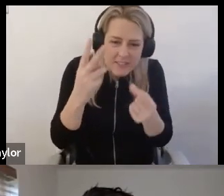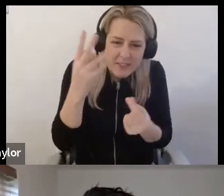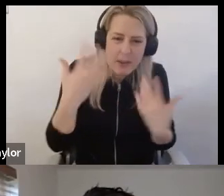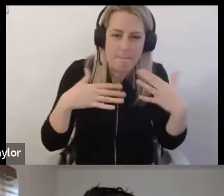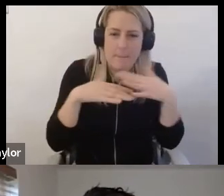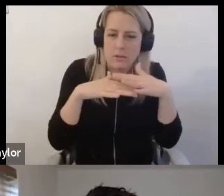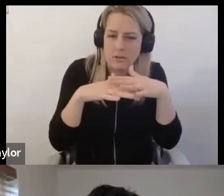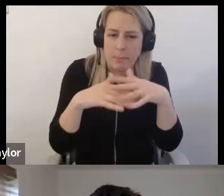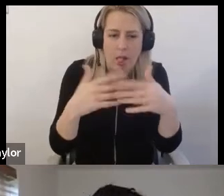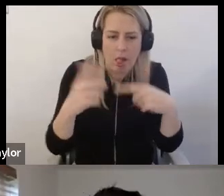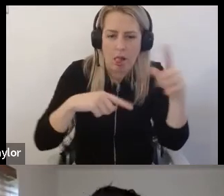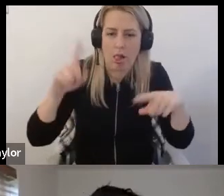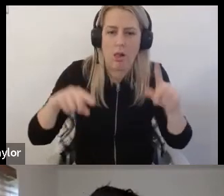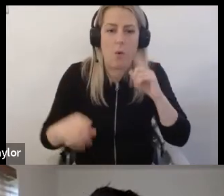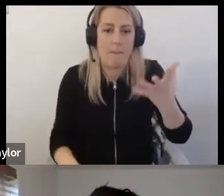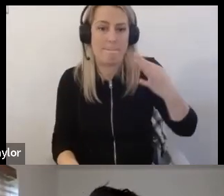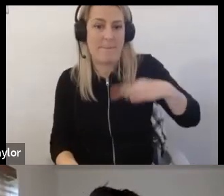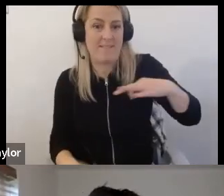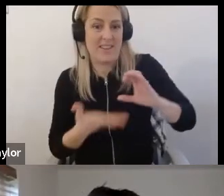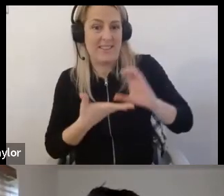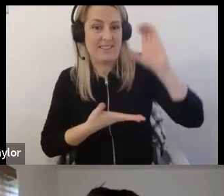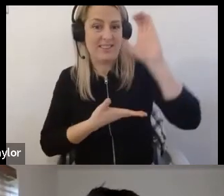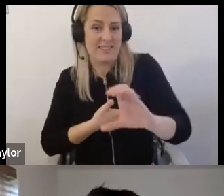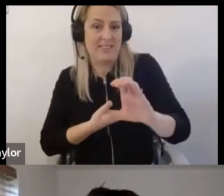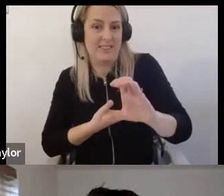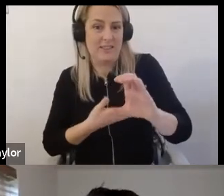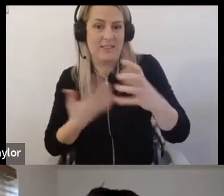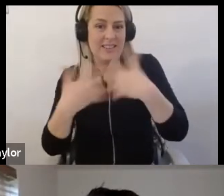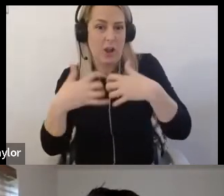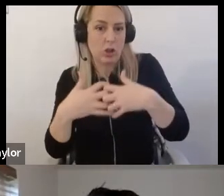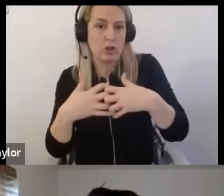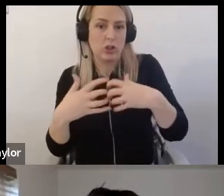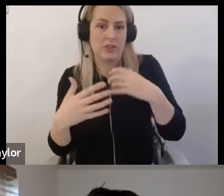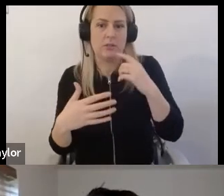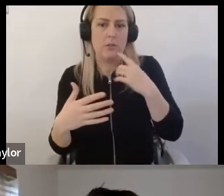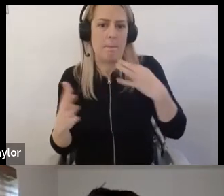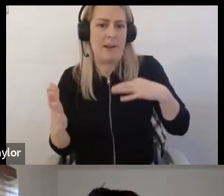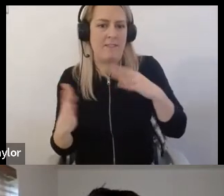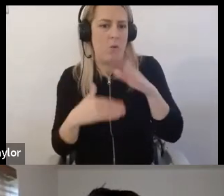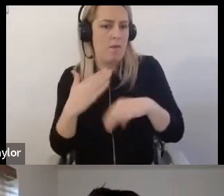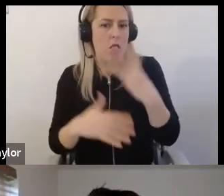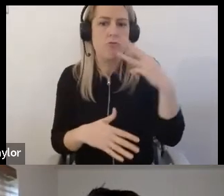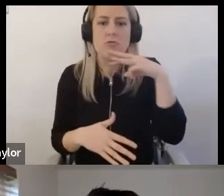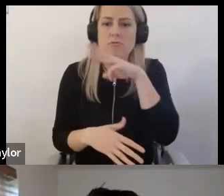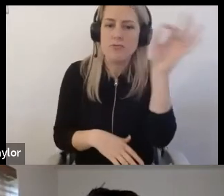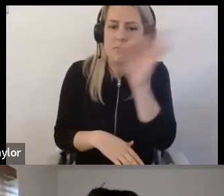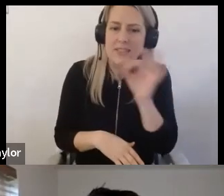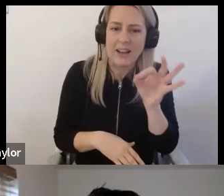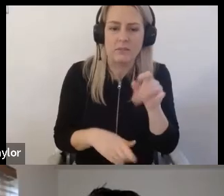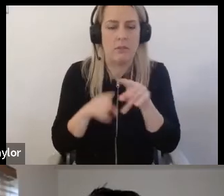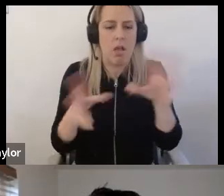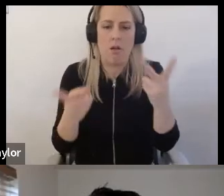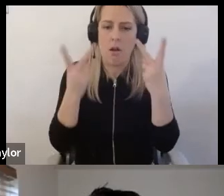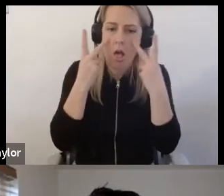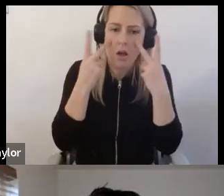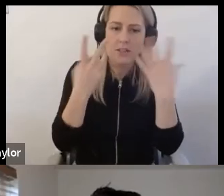300%, right? If you looked at the case of eyeglasses or hearing aids in India, for example, investing in those technologies would give you a 300%